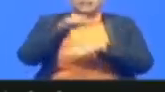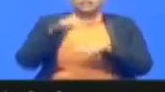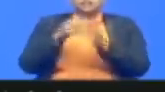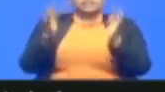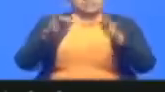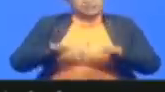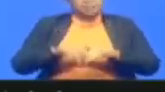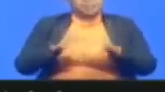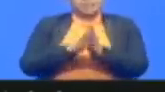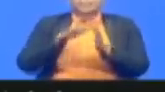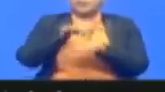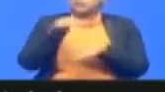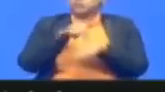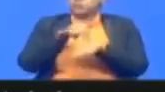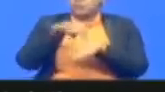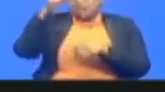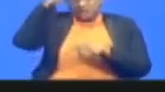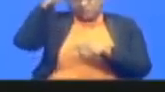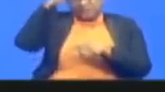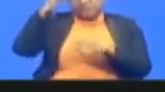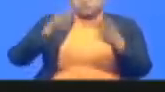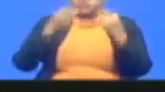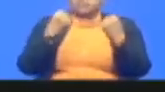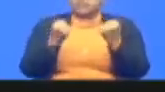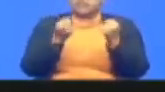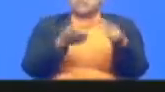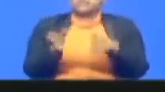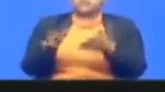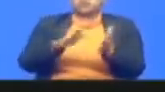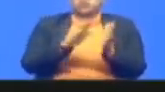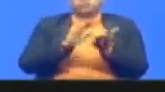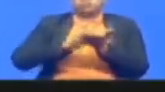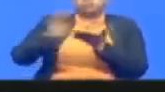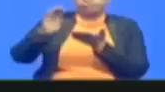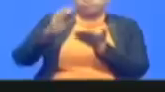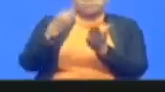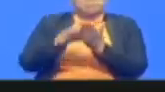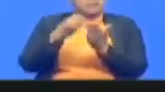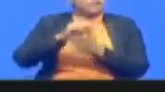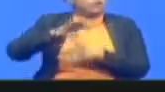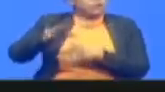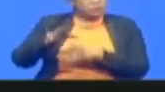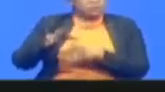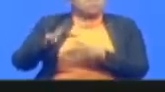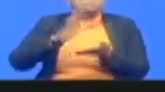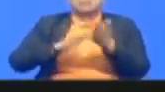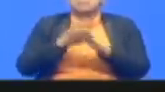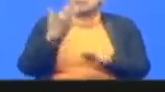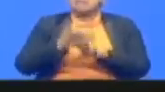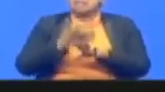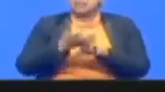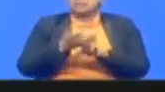national government of frustrating efforts to channel more money to counties, saying it's becoming a habit that